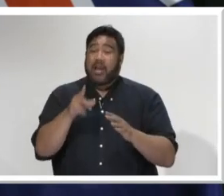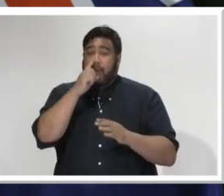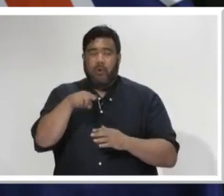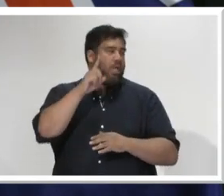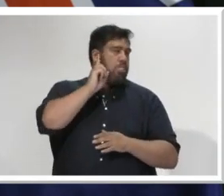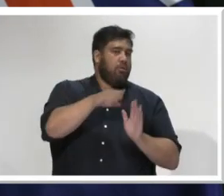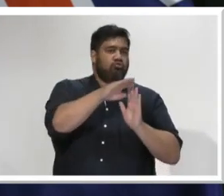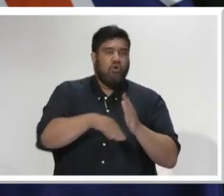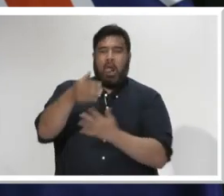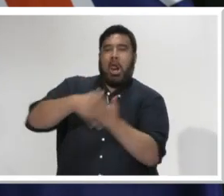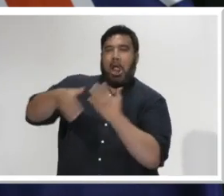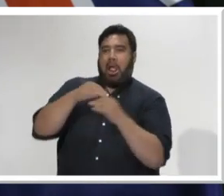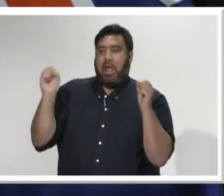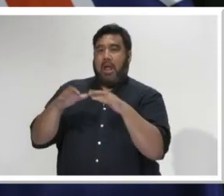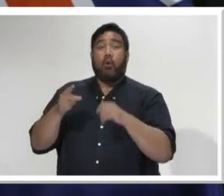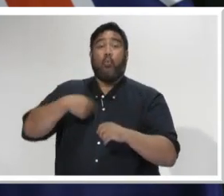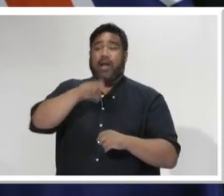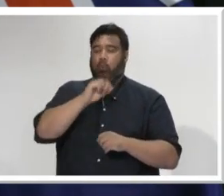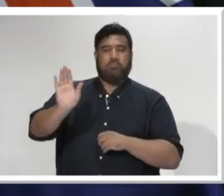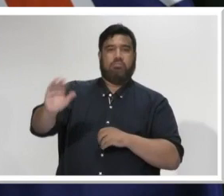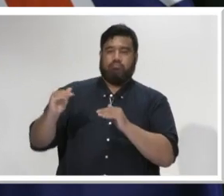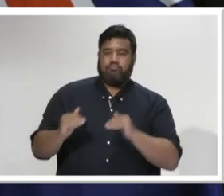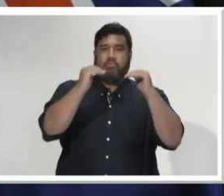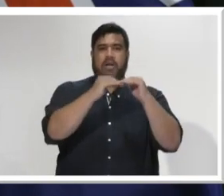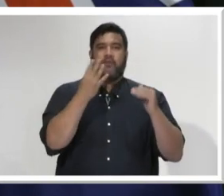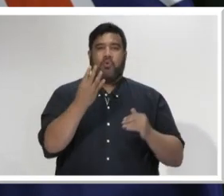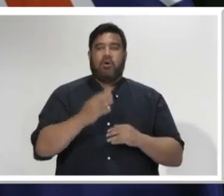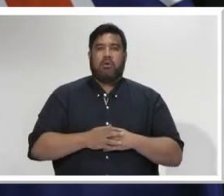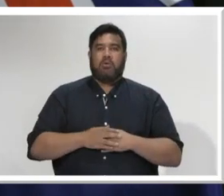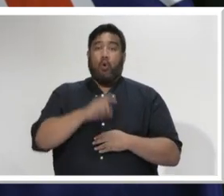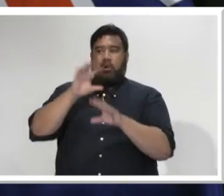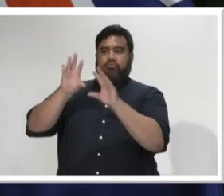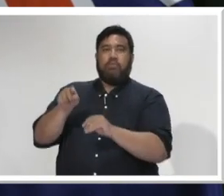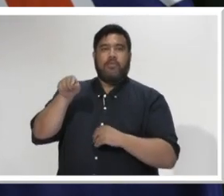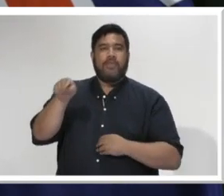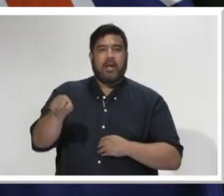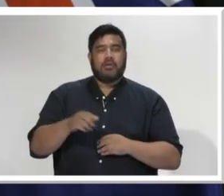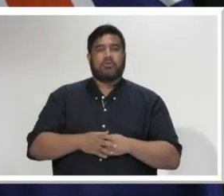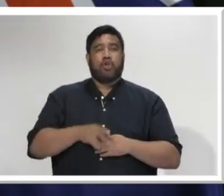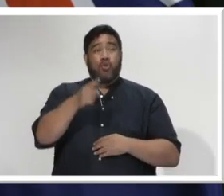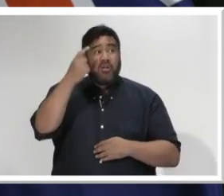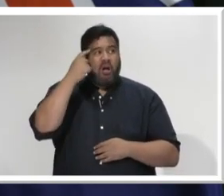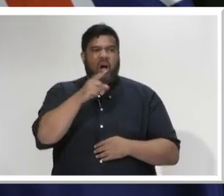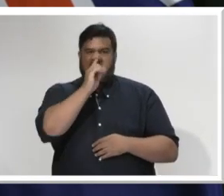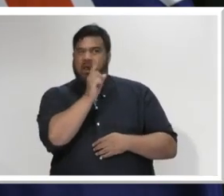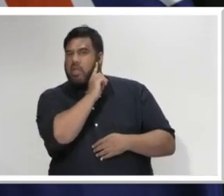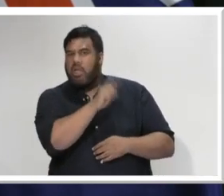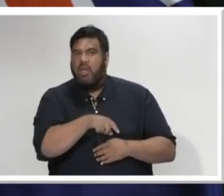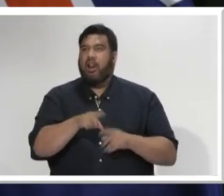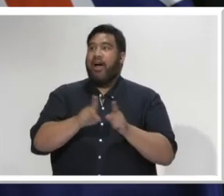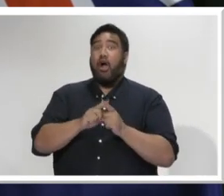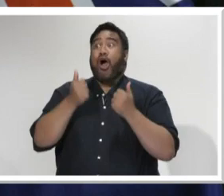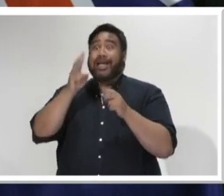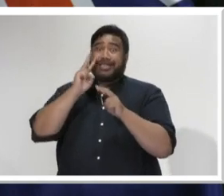these changes. So please, do not rush to places where others may congregate as well and treat it as a reunion with